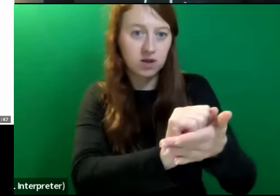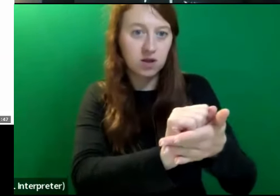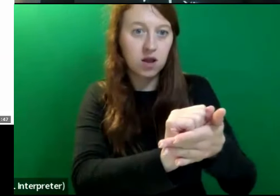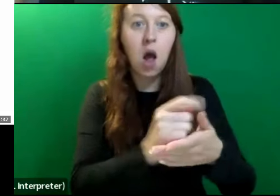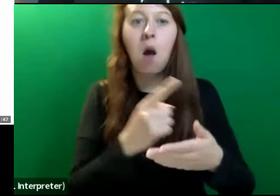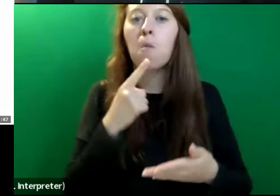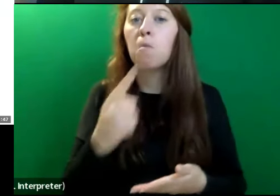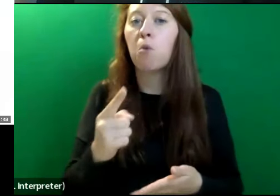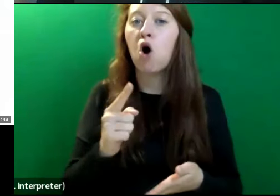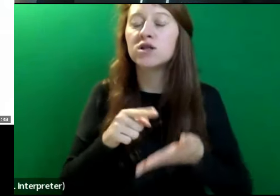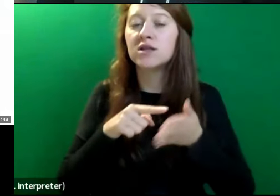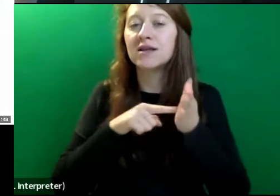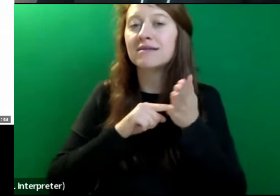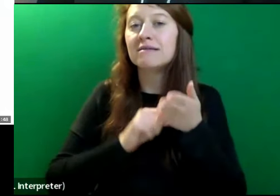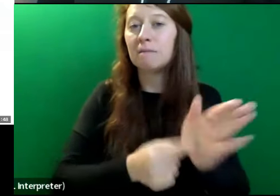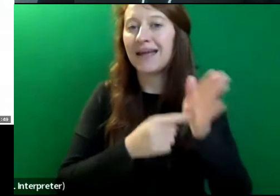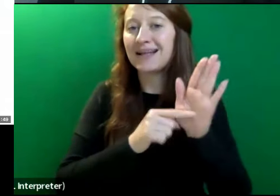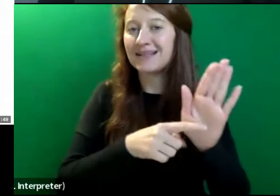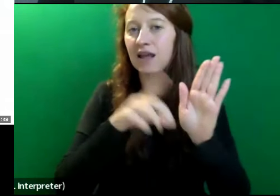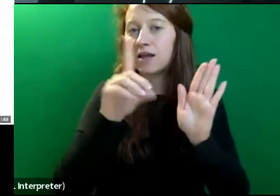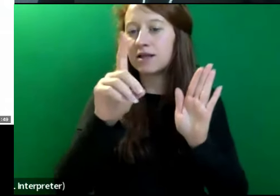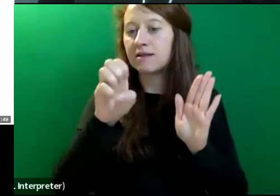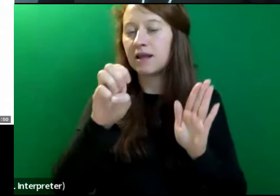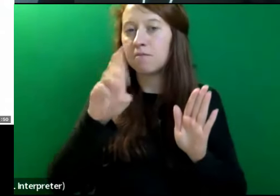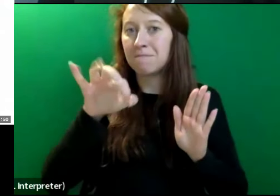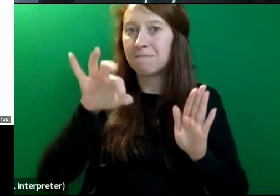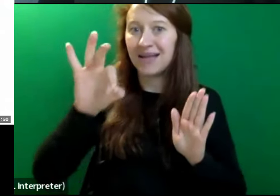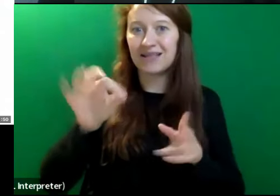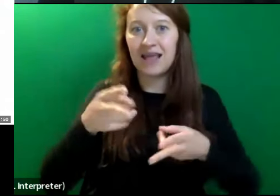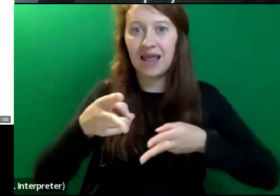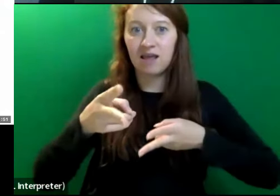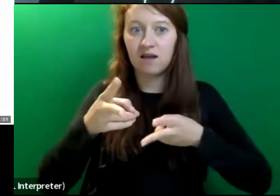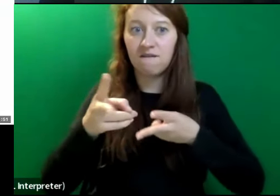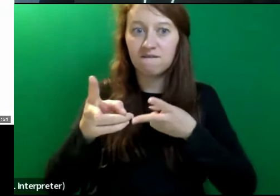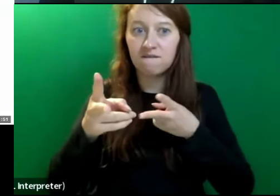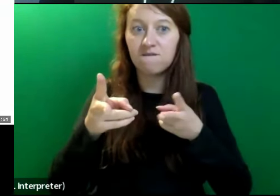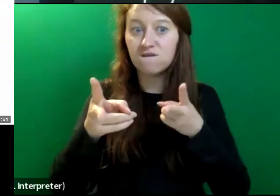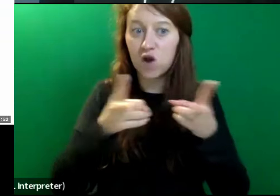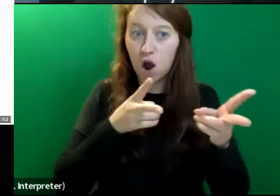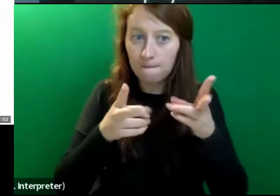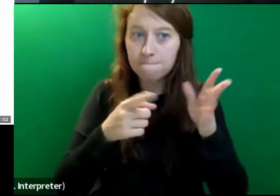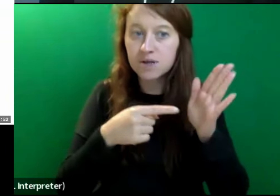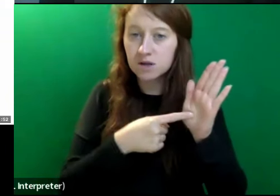So depicting verbs include classifier constructions.